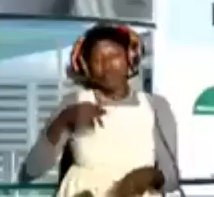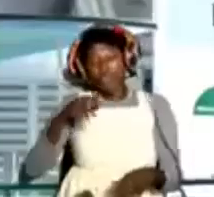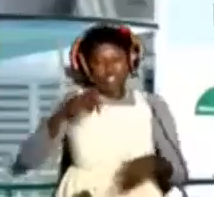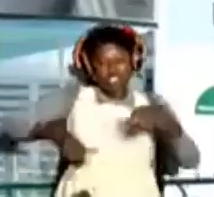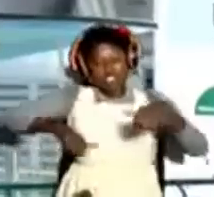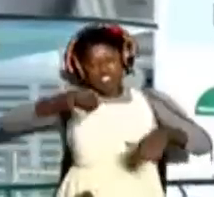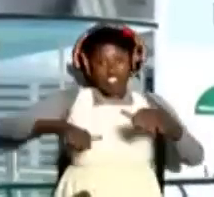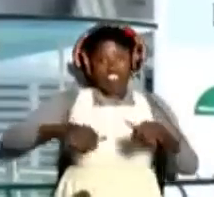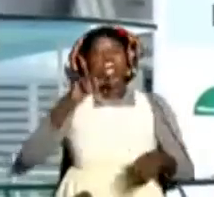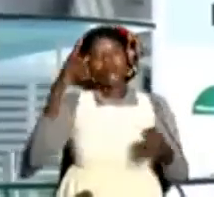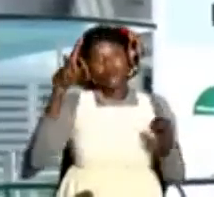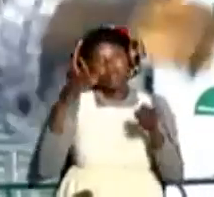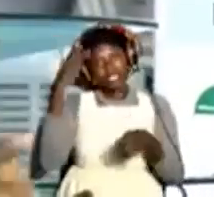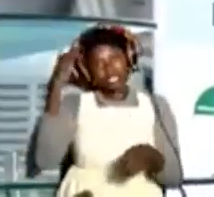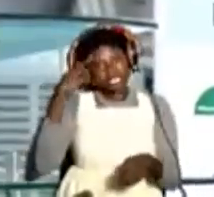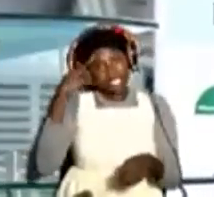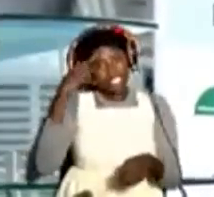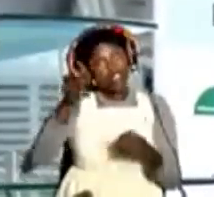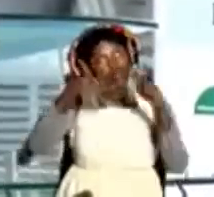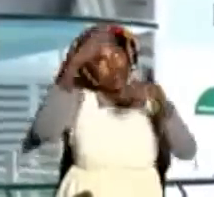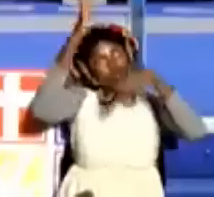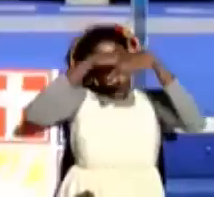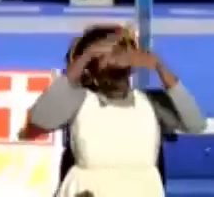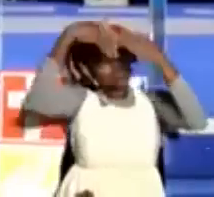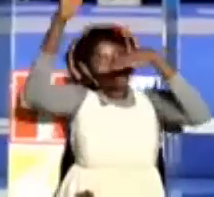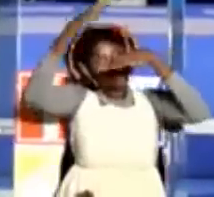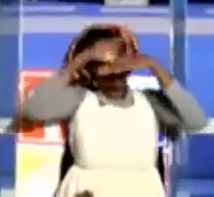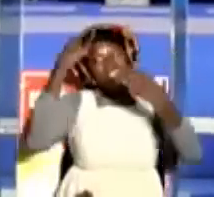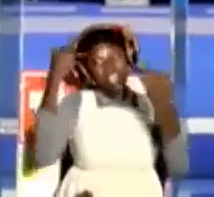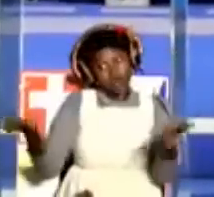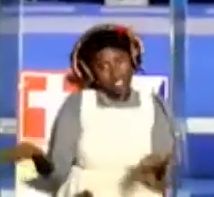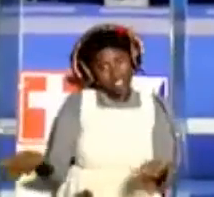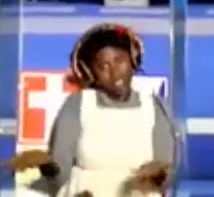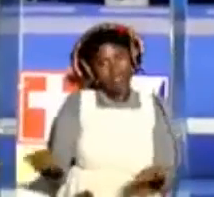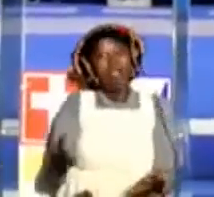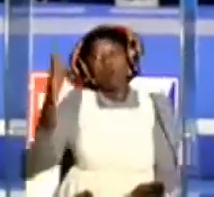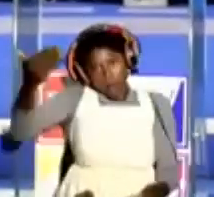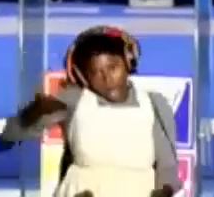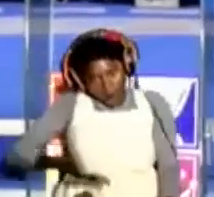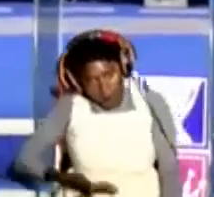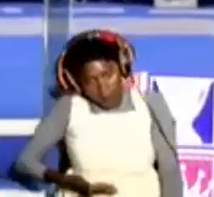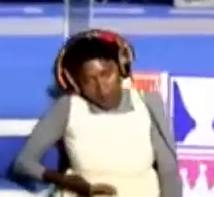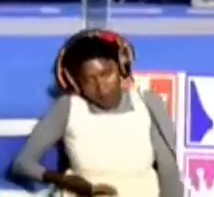if you are going there. So you are finally here. Welcome.